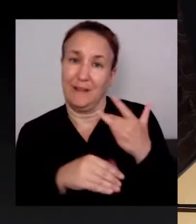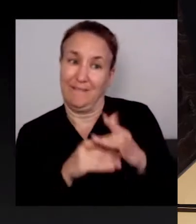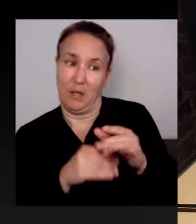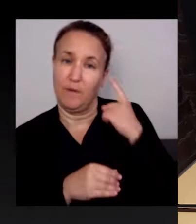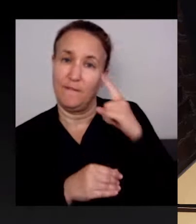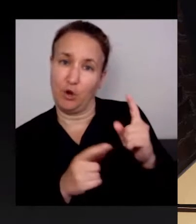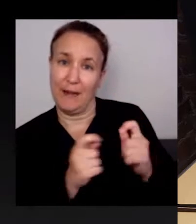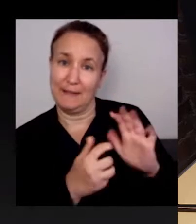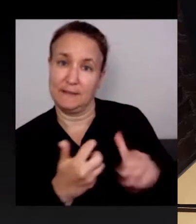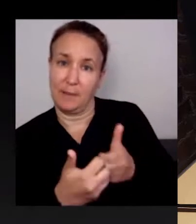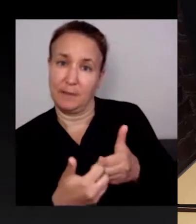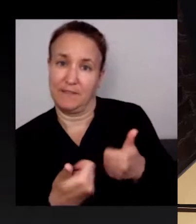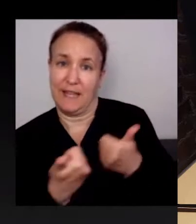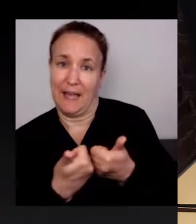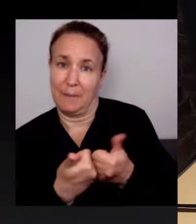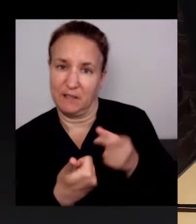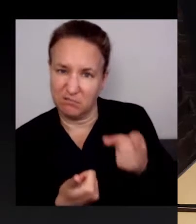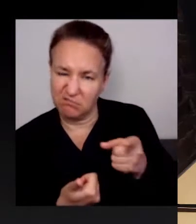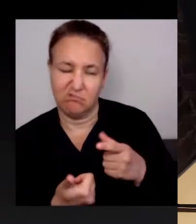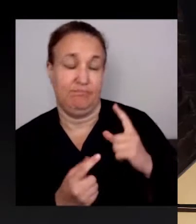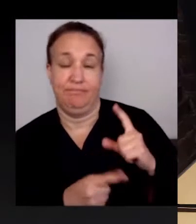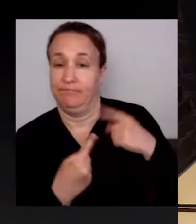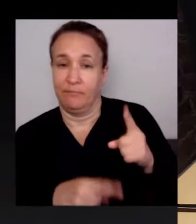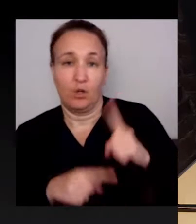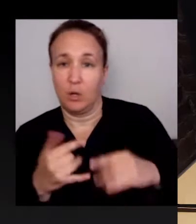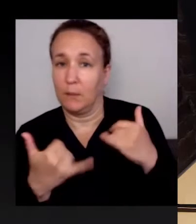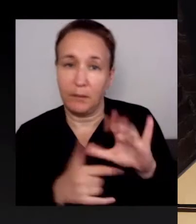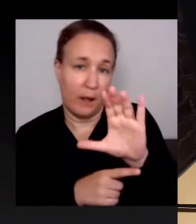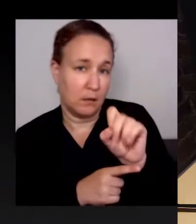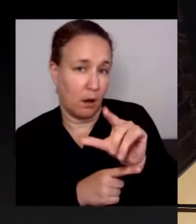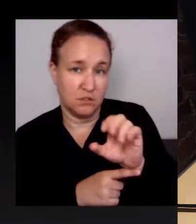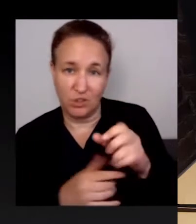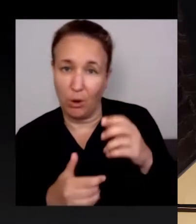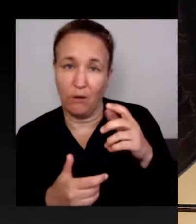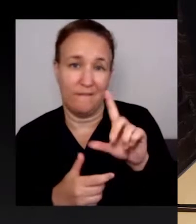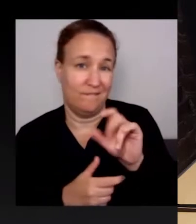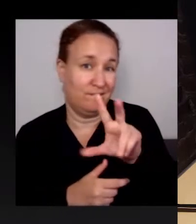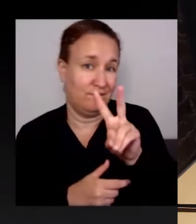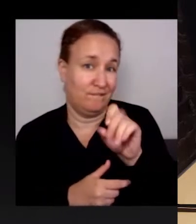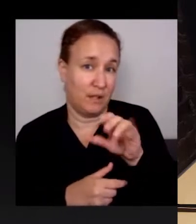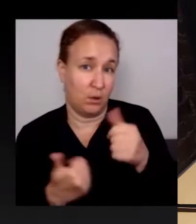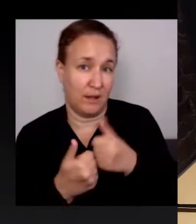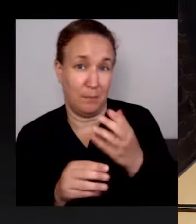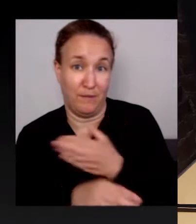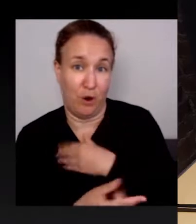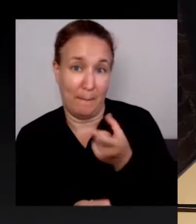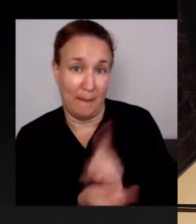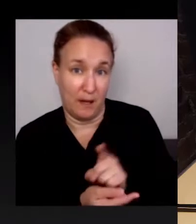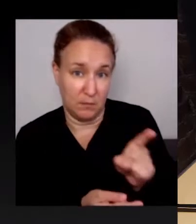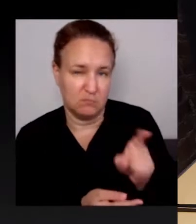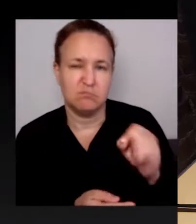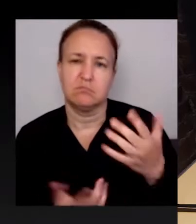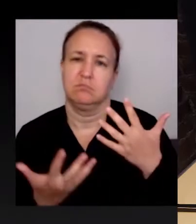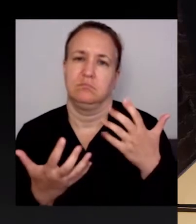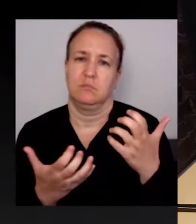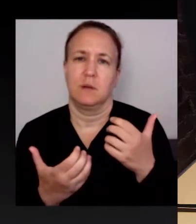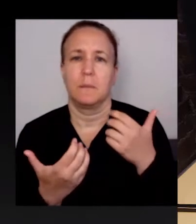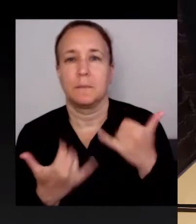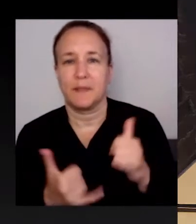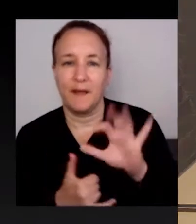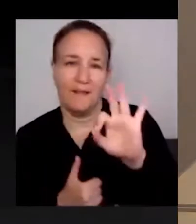gaming, he hadn't been able to play console video games before we met him, and he was very interested in playing FIFA on the